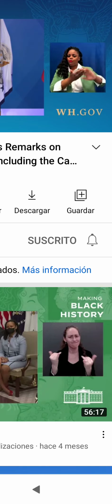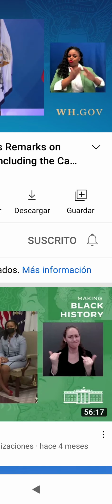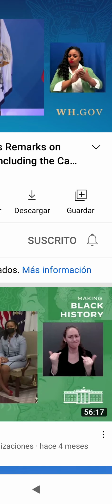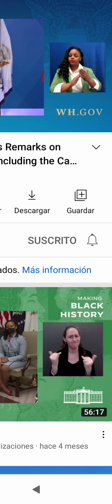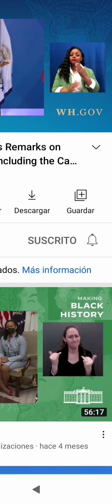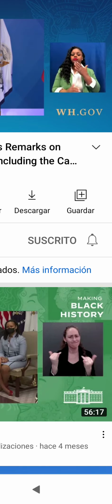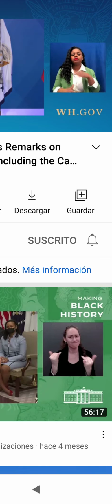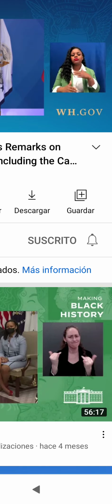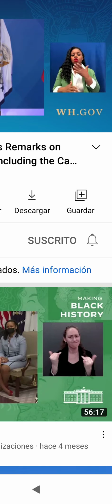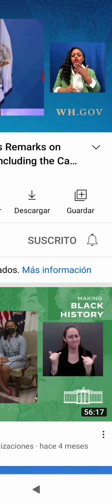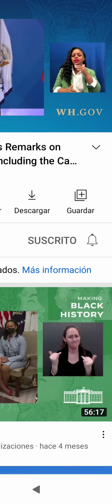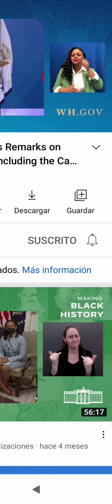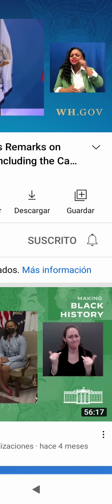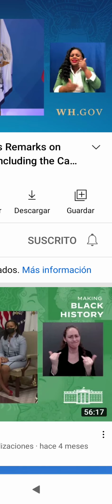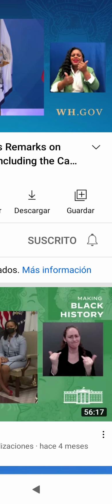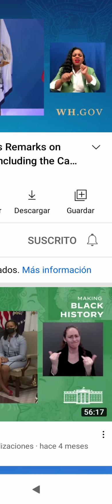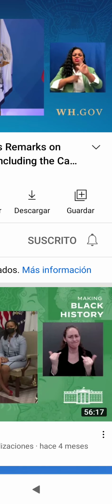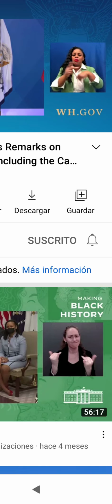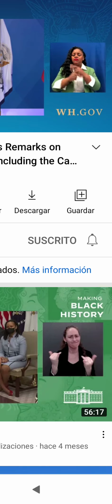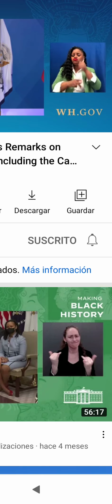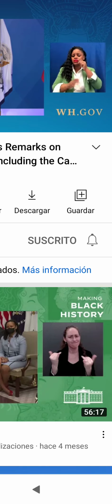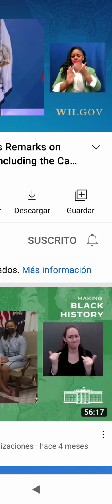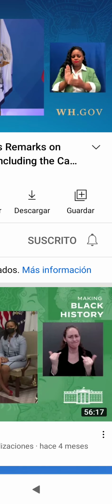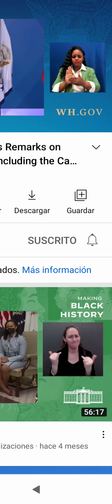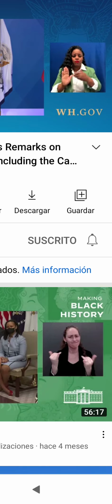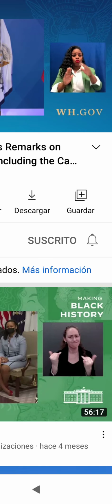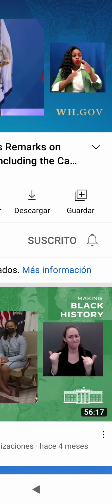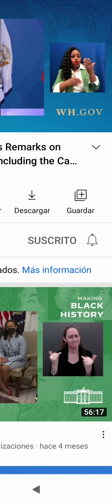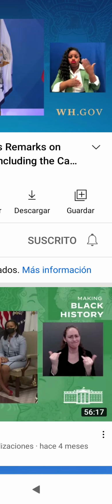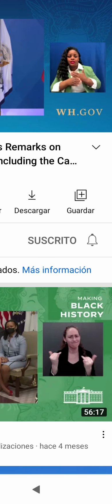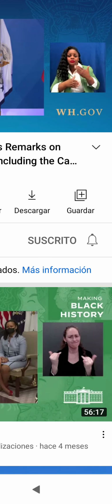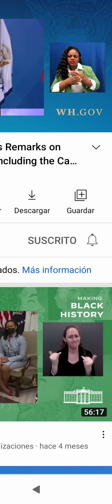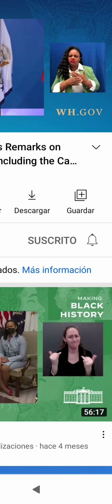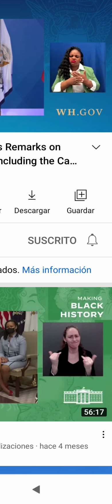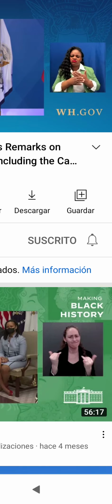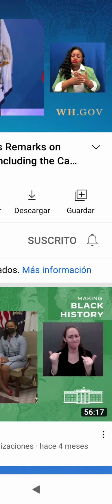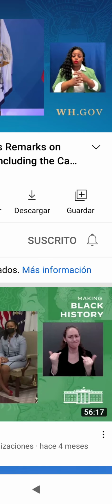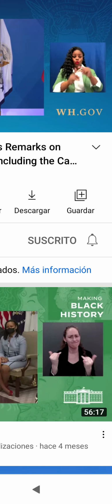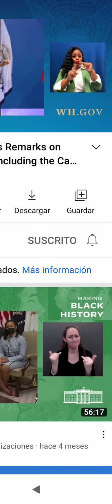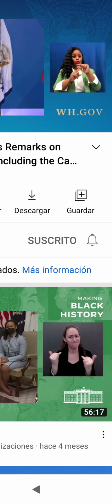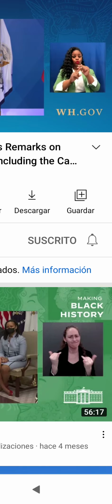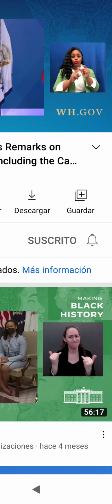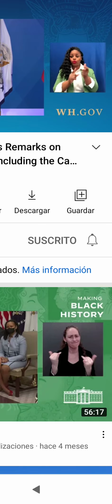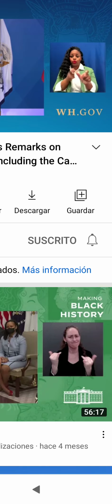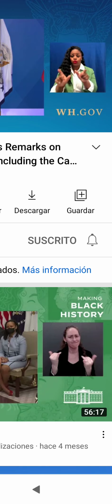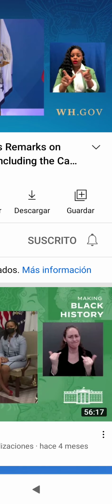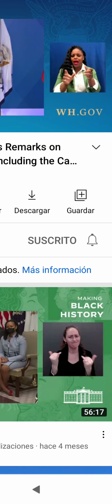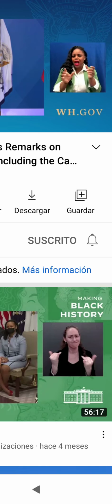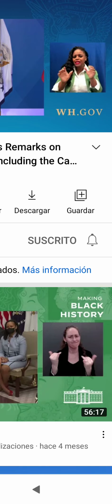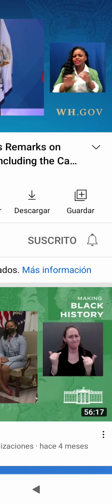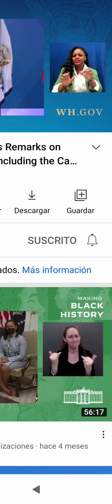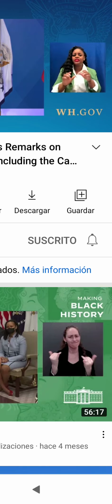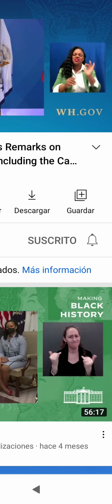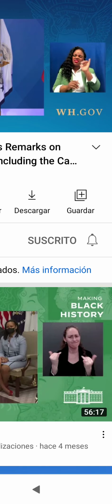racism, discrimination, and harassment in word and in deed. That is why we are working alongside the Departments